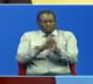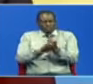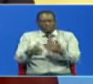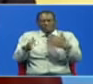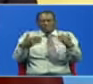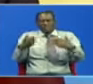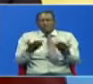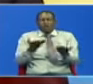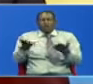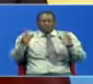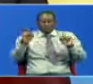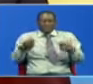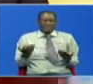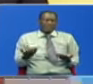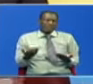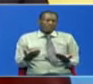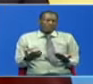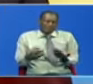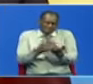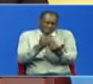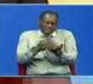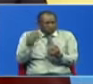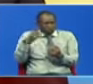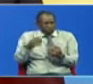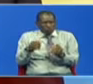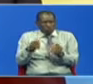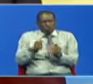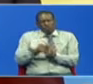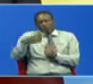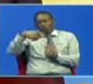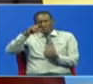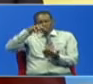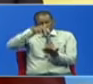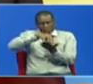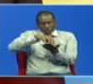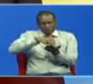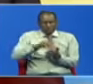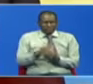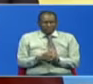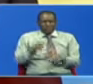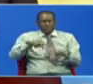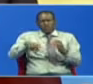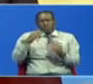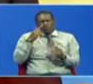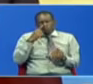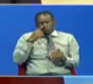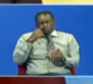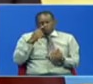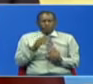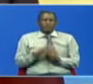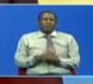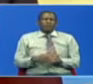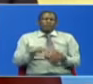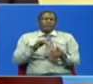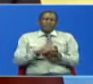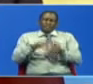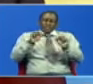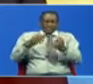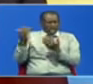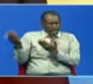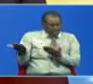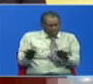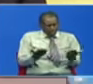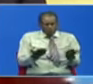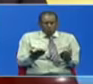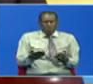they could be taken care of under the right conditions in a home setting. That would then allow